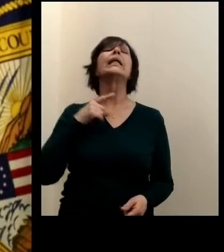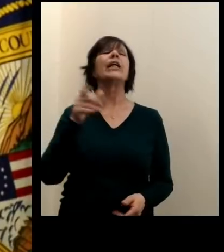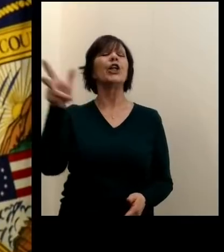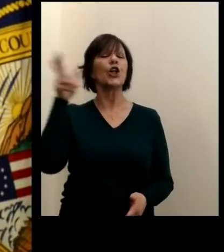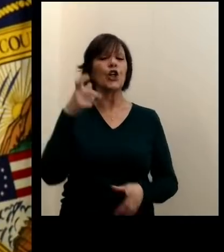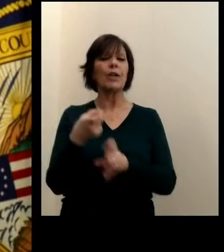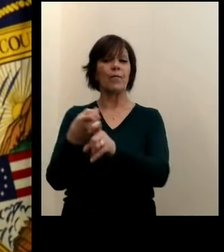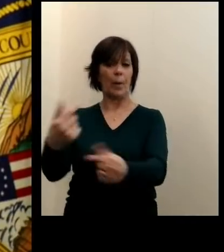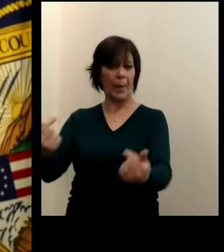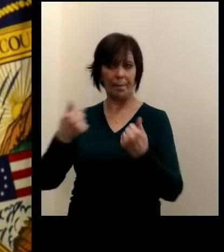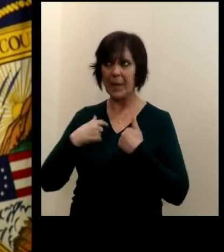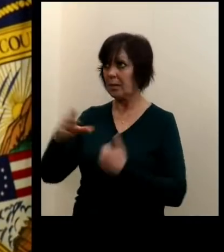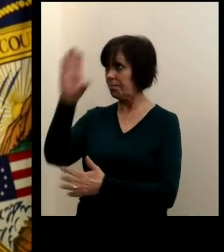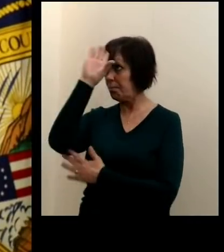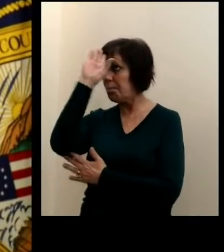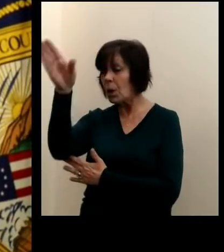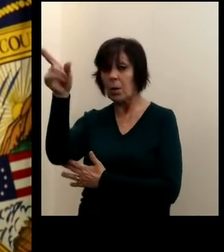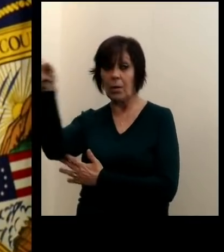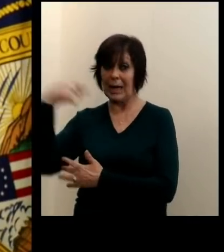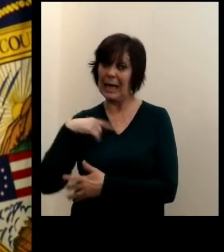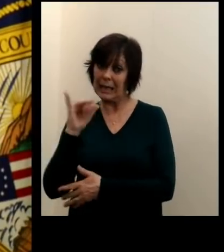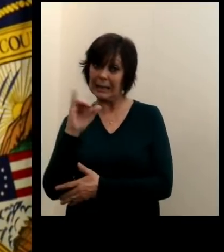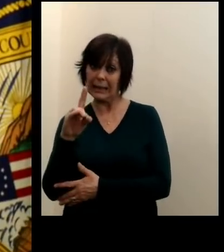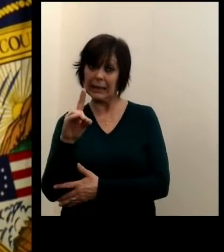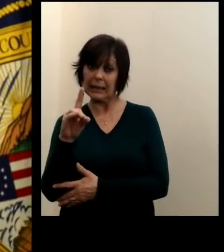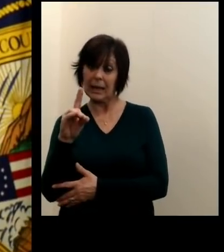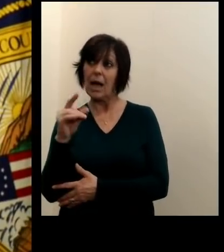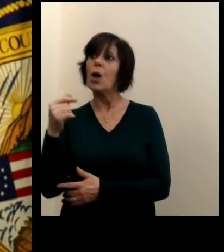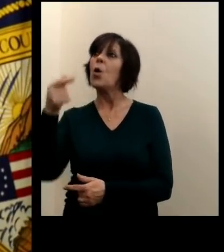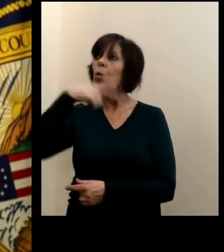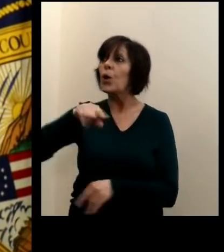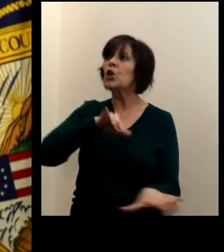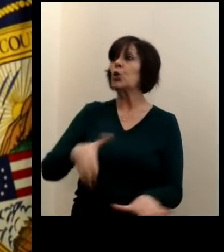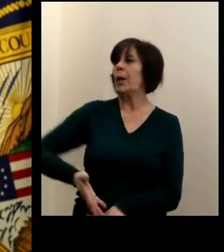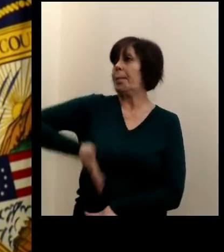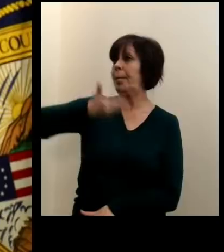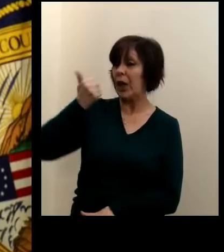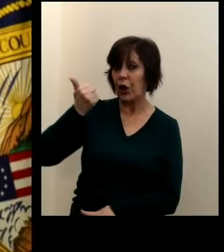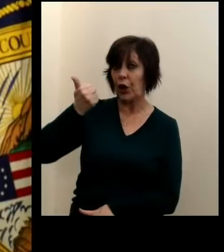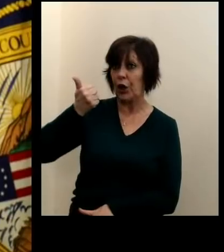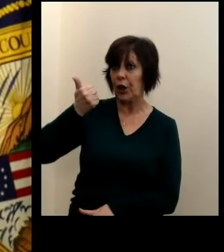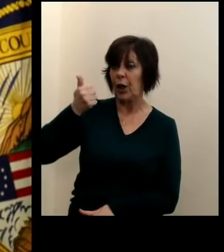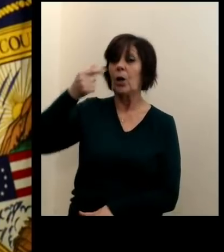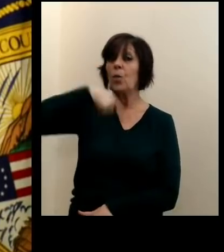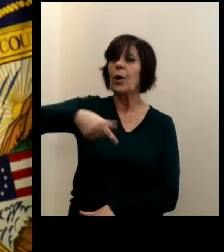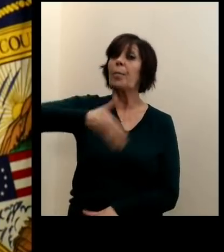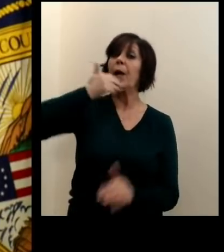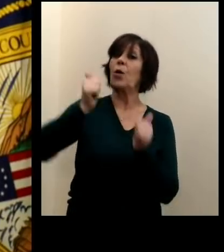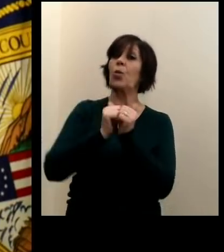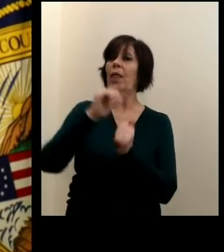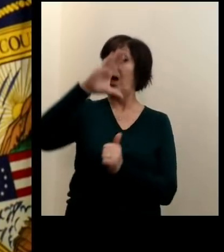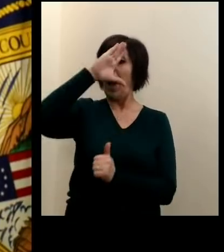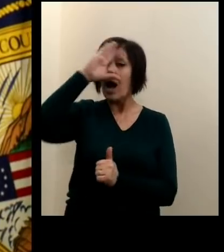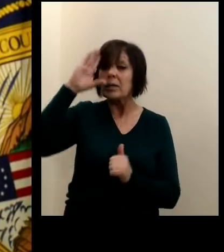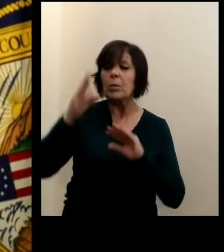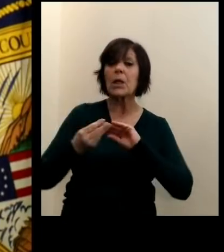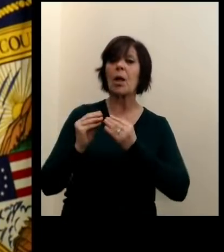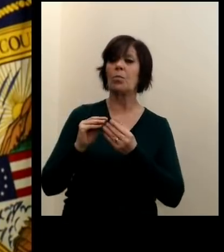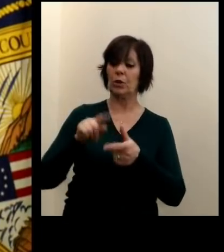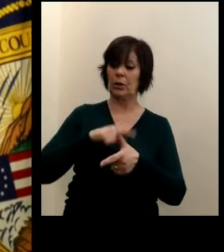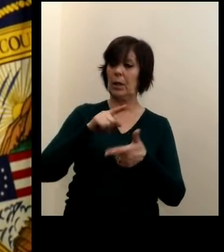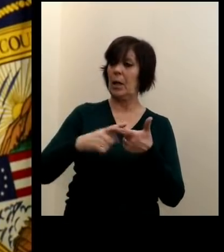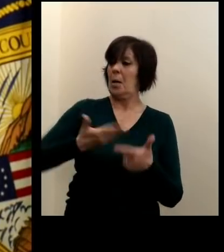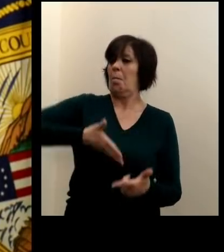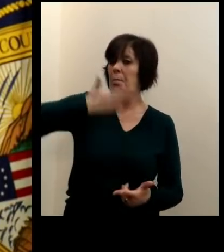directly from me. I think we're doing better. We've done a little bit better with our hospitalizations lately. We've done better,